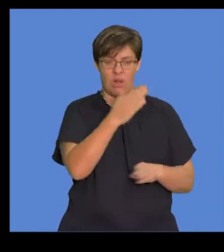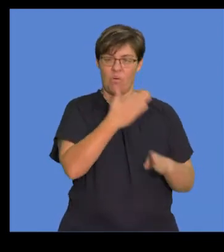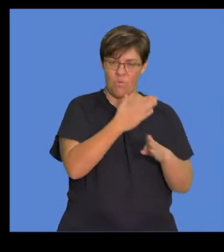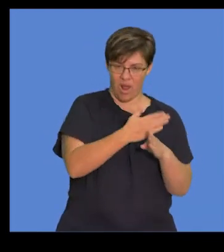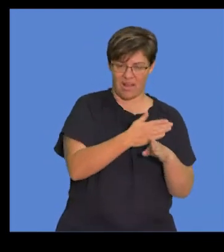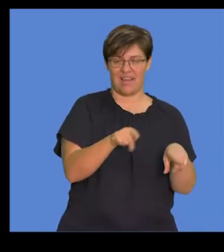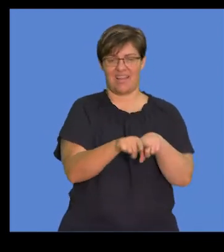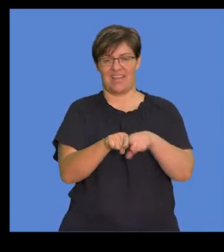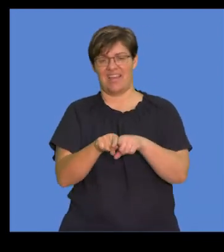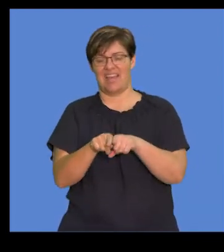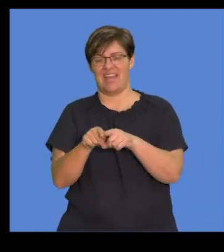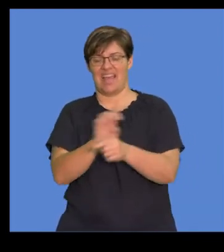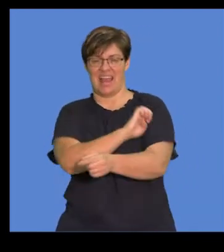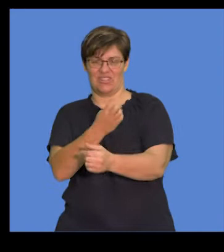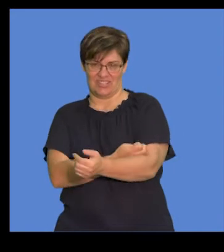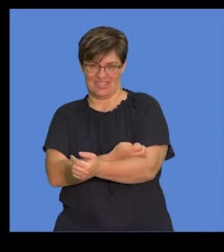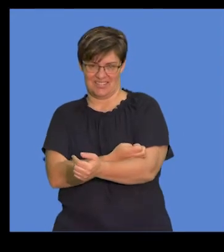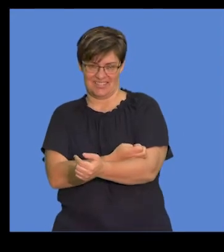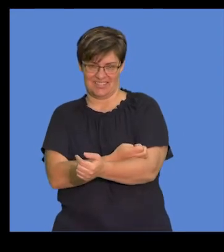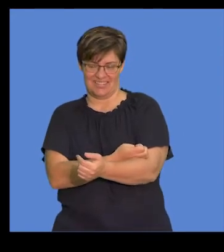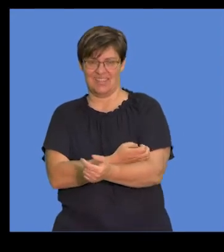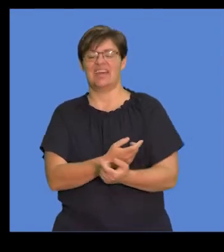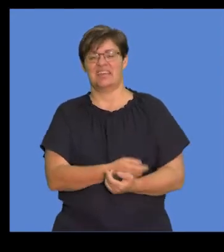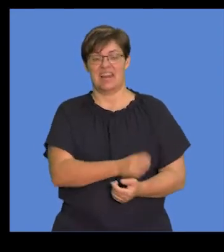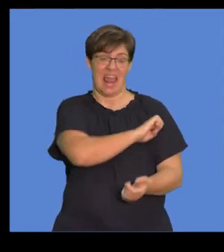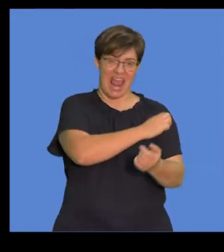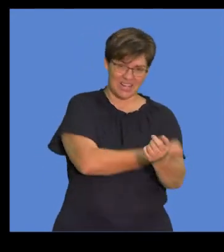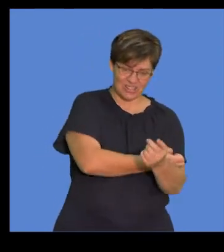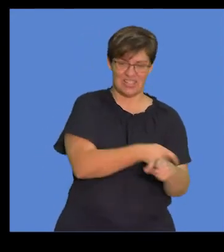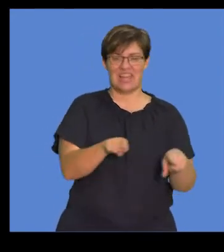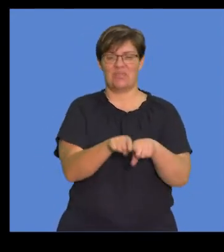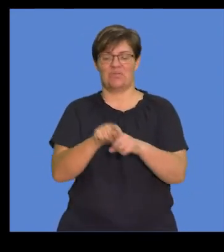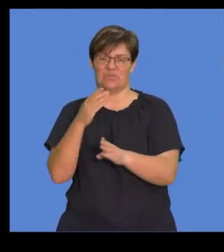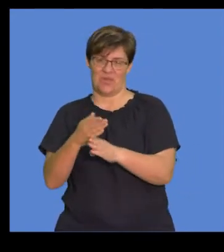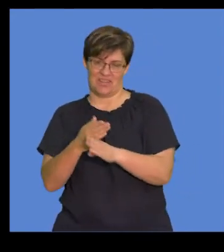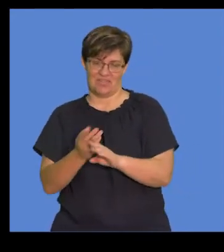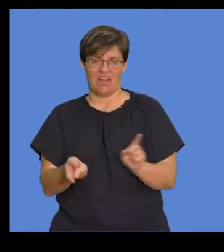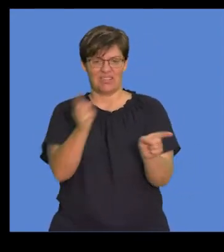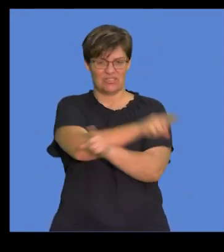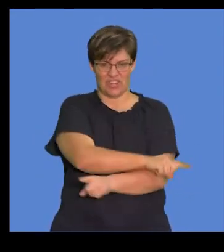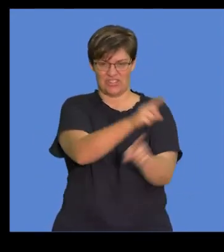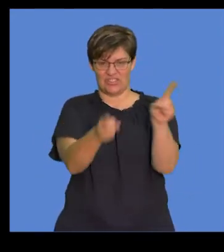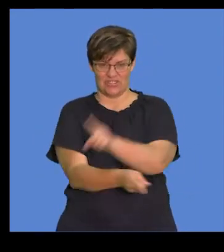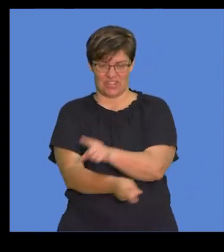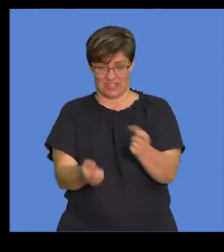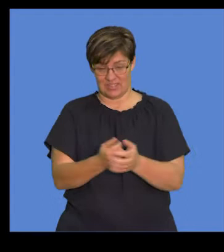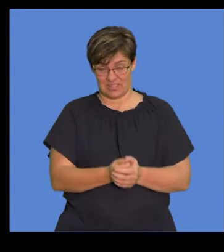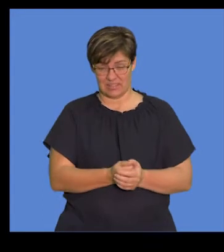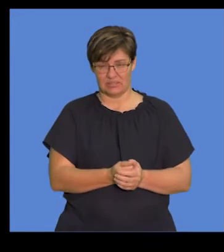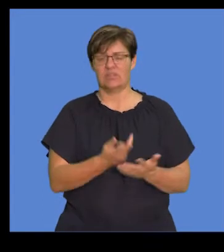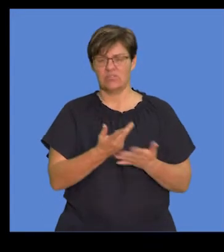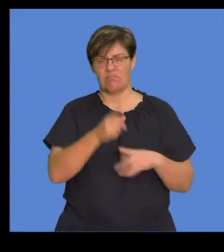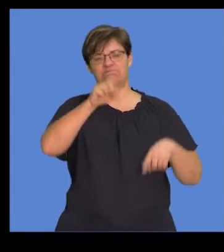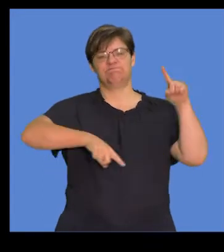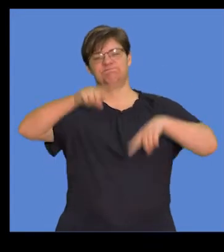know, work is energy, energy is work. When work is done, energy is converted from one form to the other. And then these are the